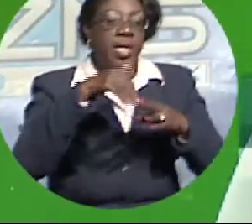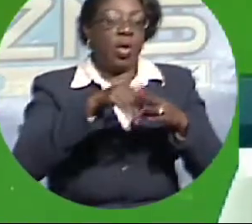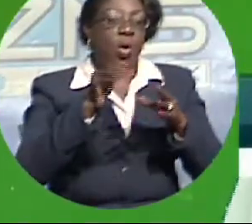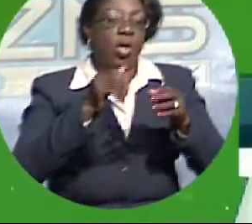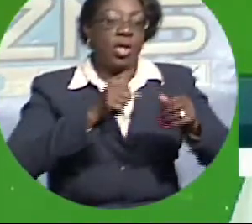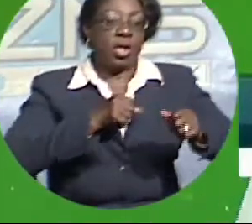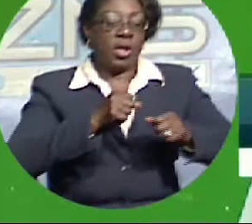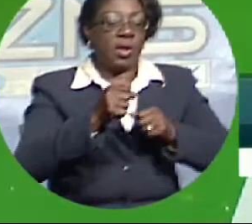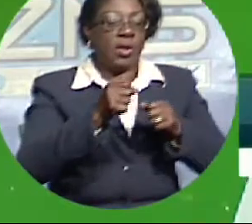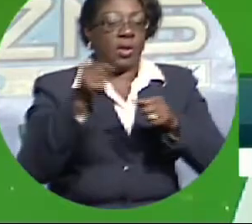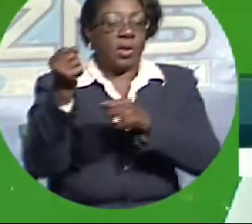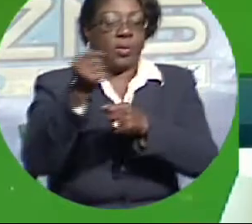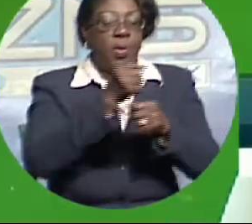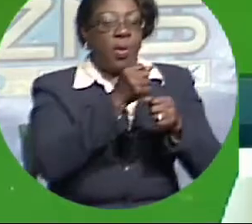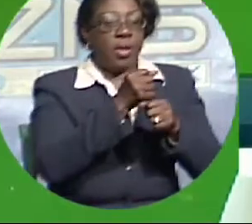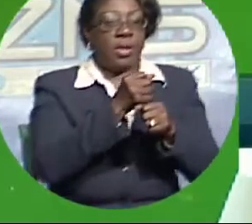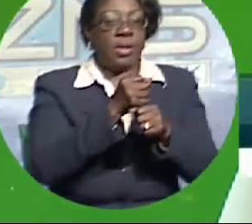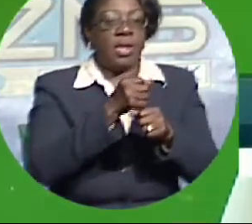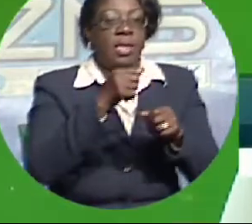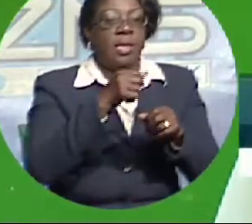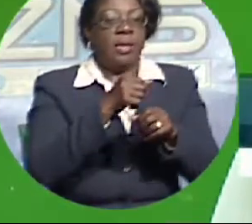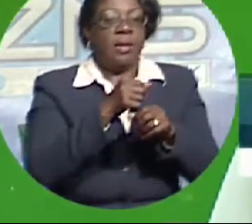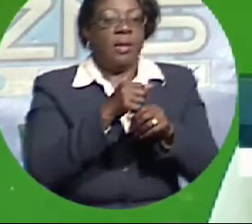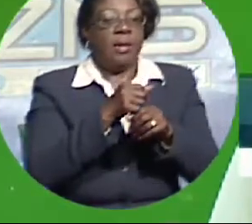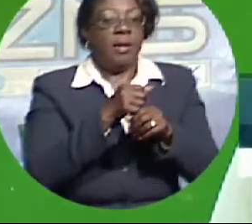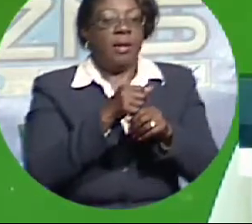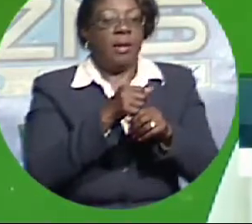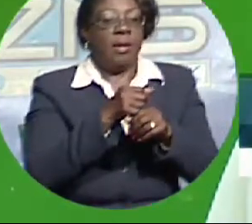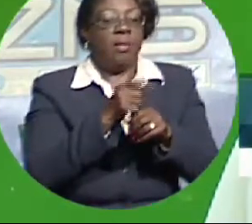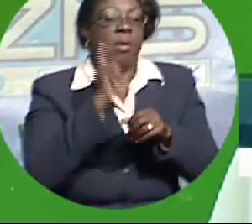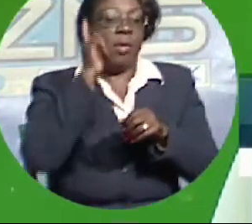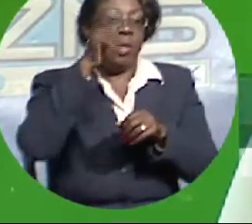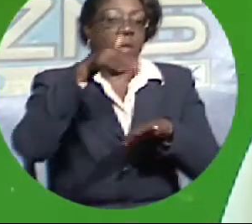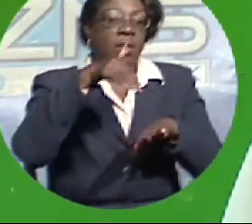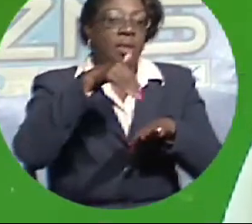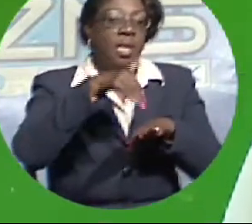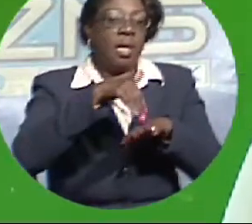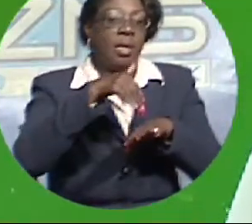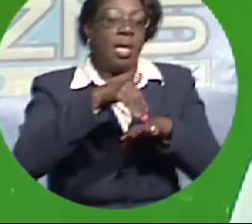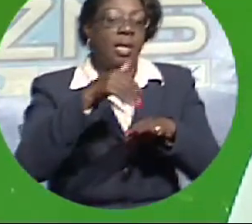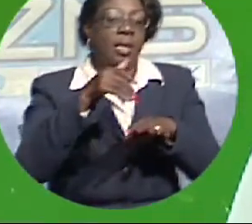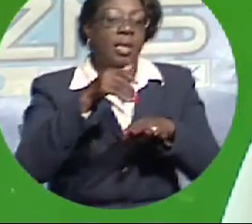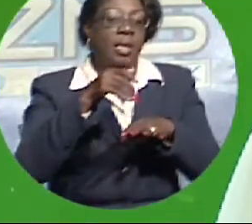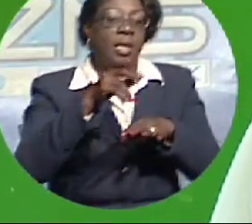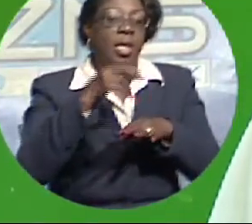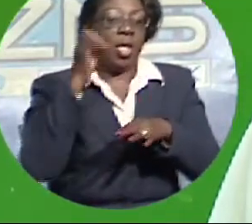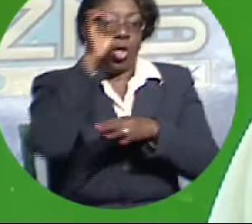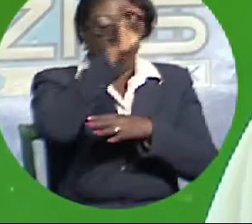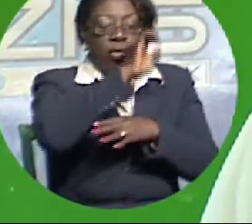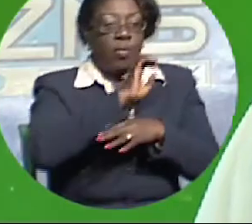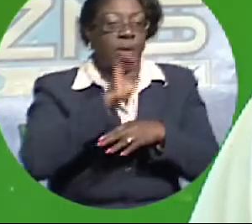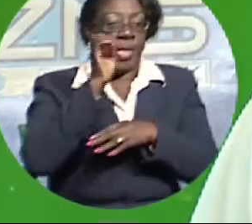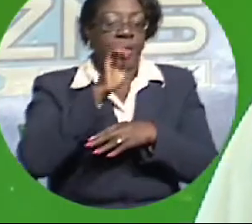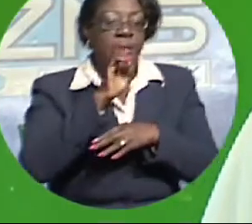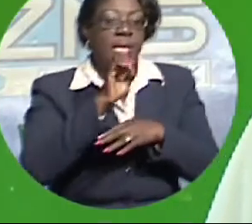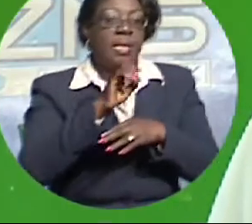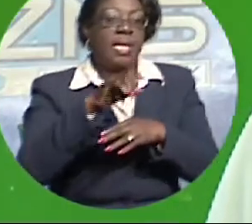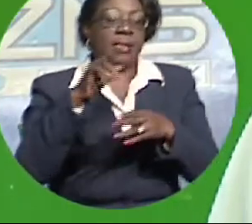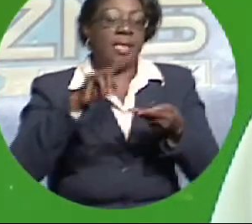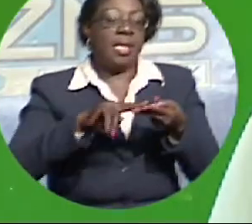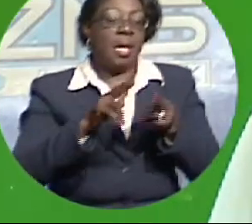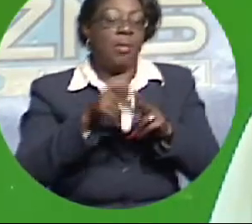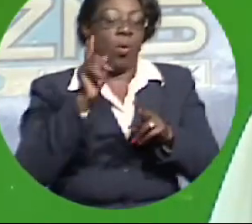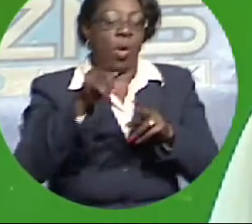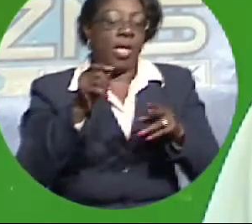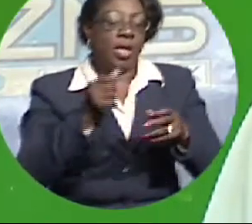comes to this part of the world in the Caribbean region. And when you look down in the European, it's the #1 sports